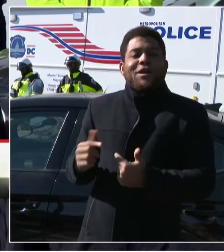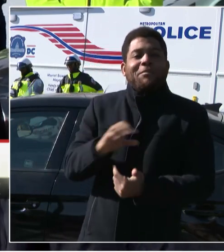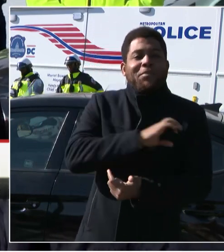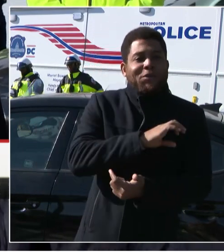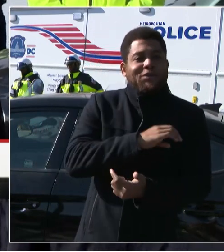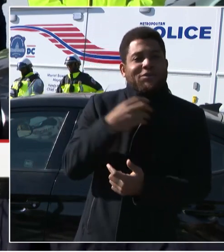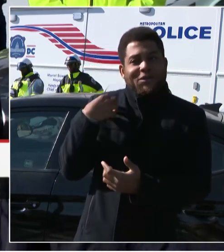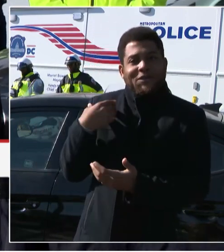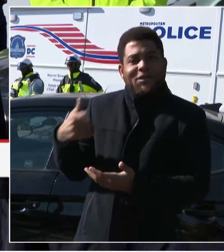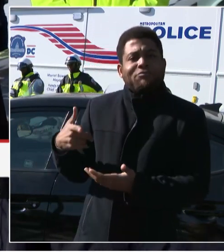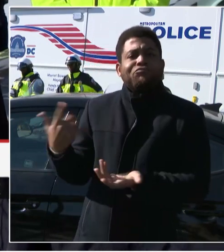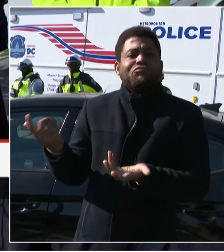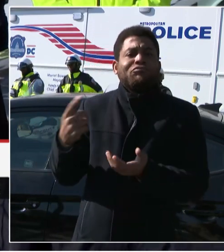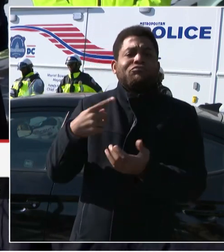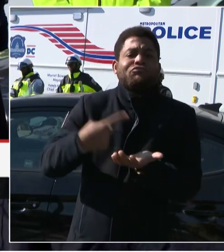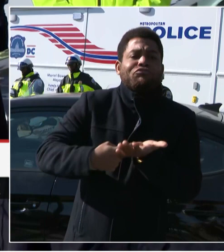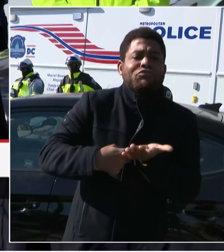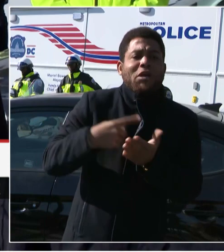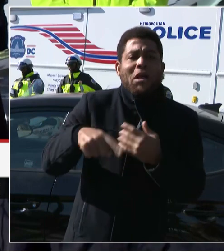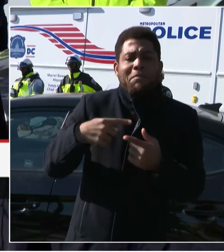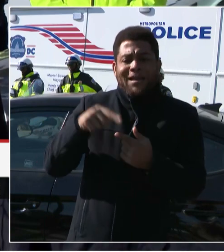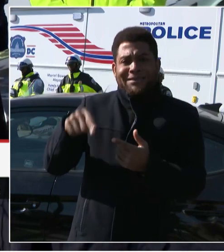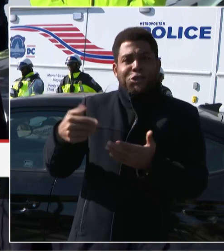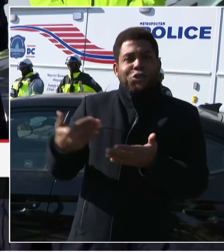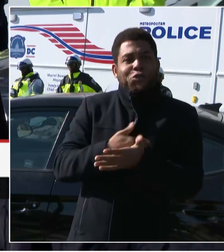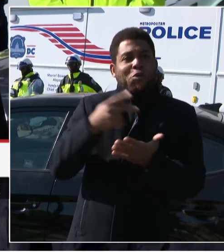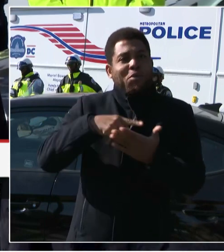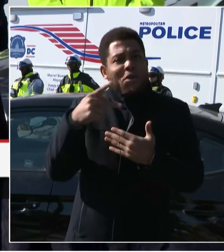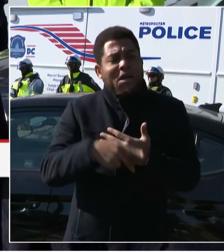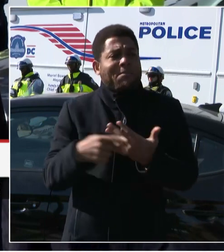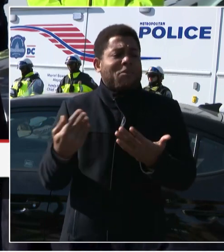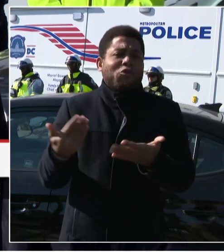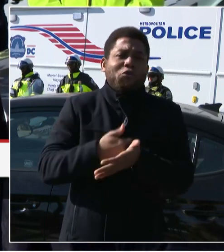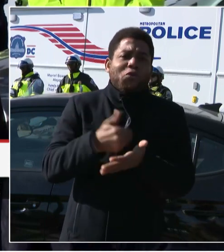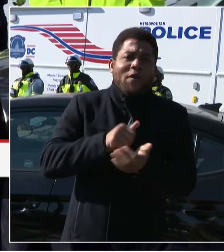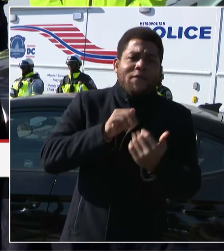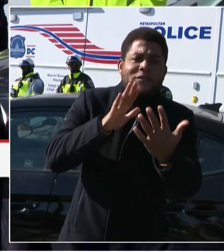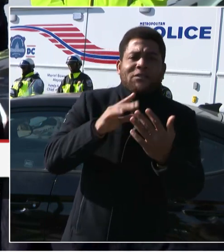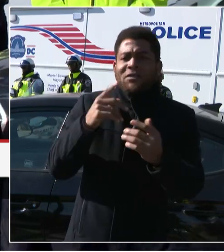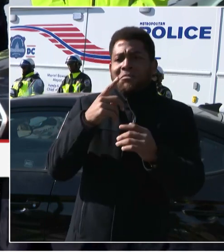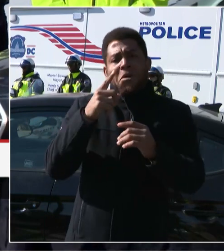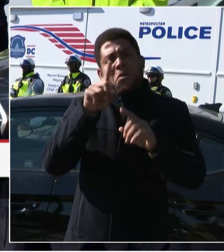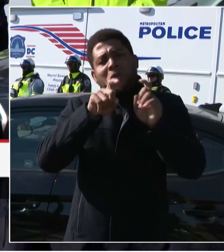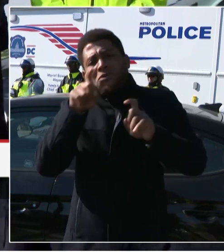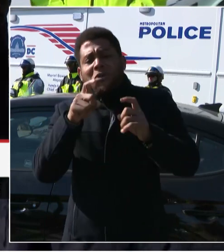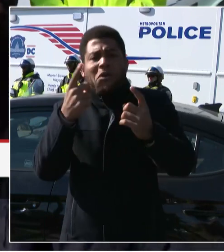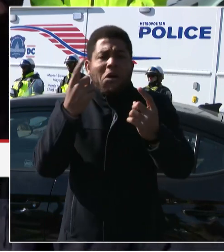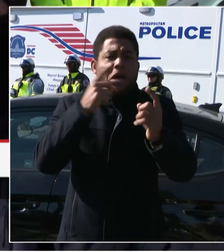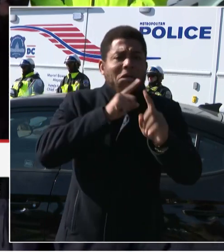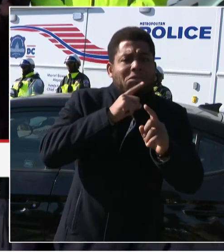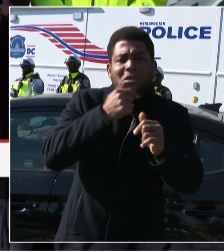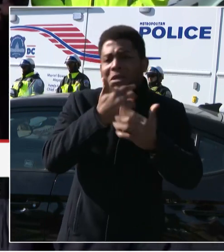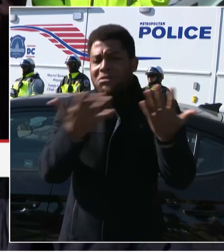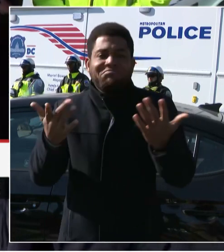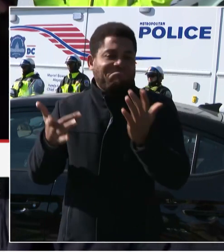this approach, and make sure she'll be available to answer all the questions about the technology. Chief